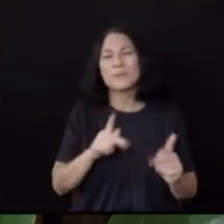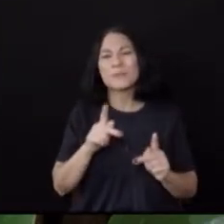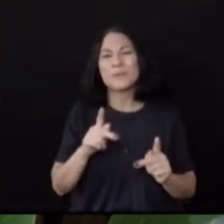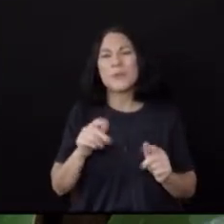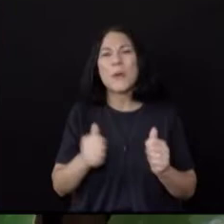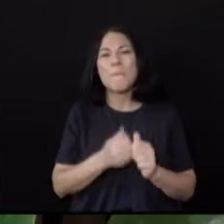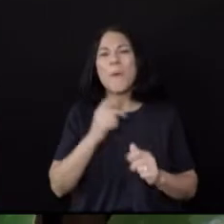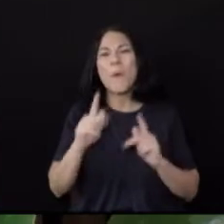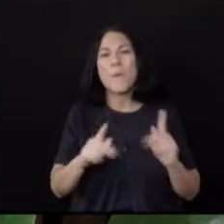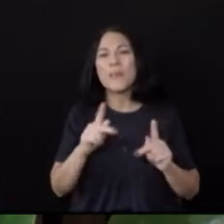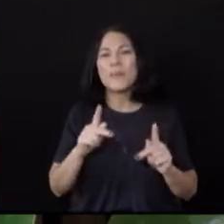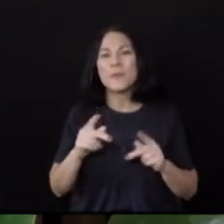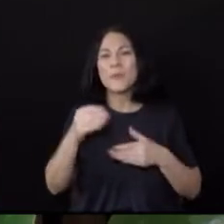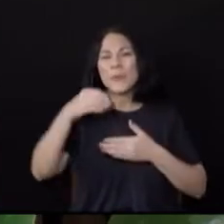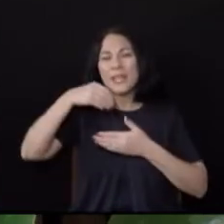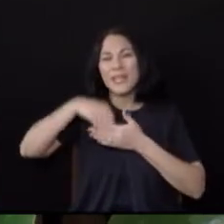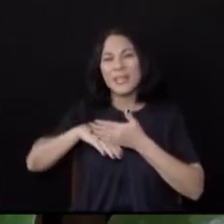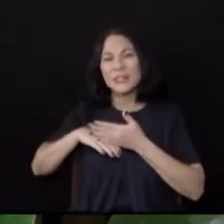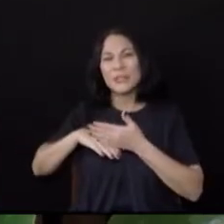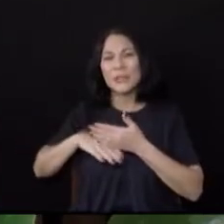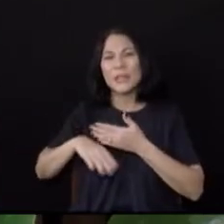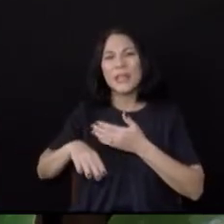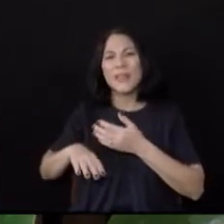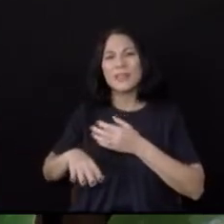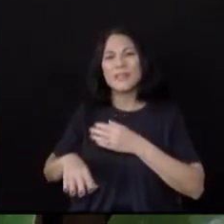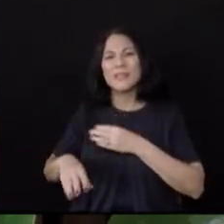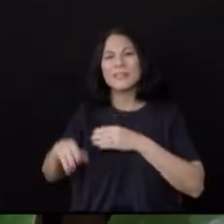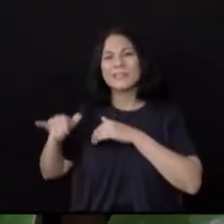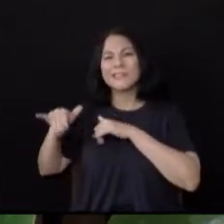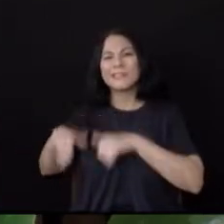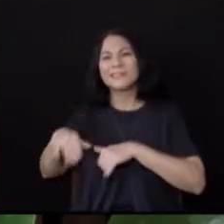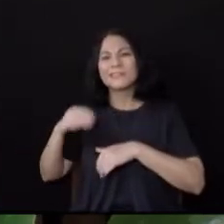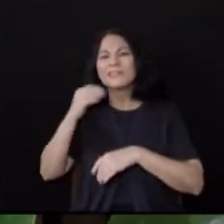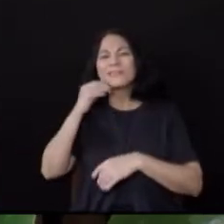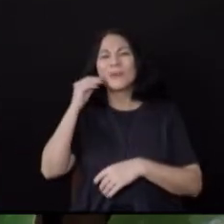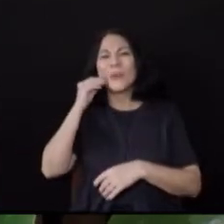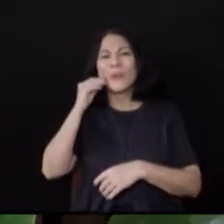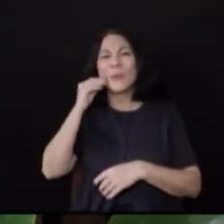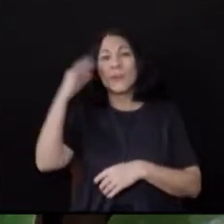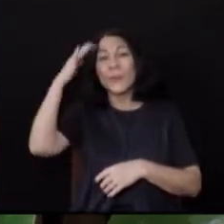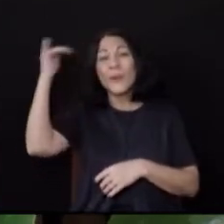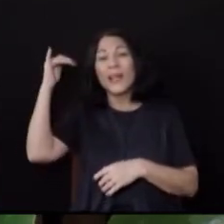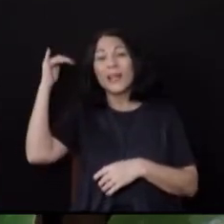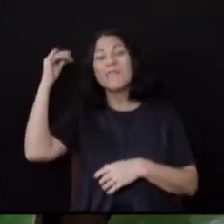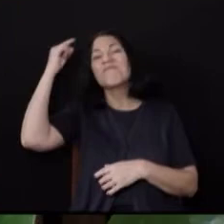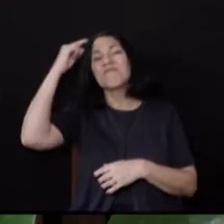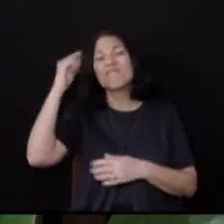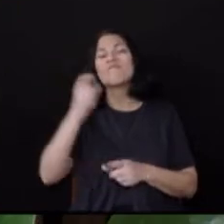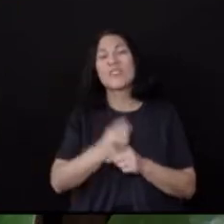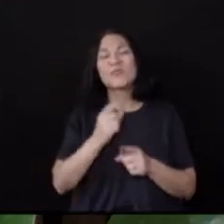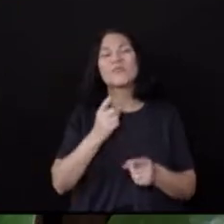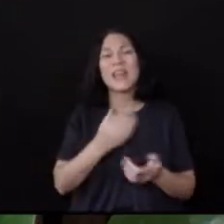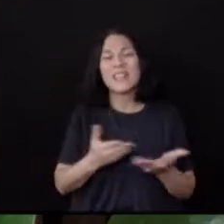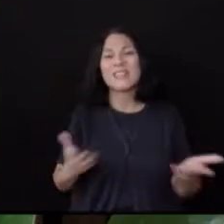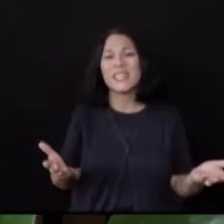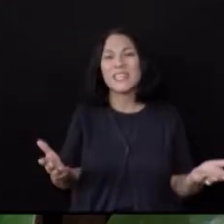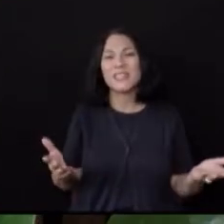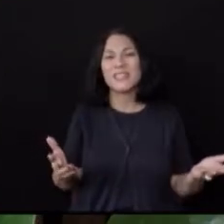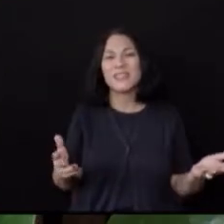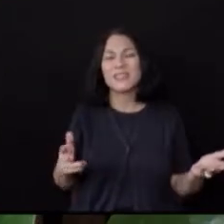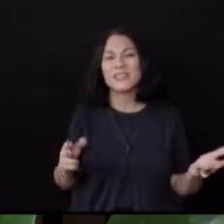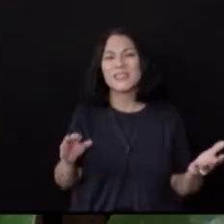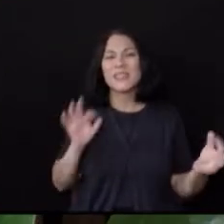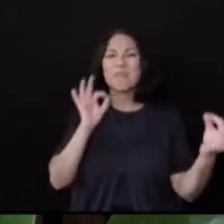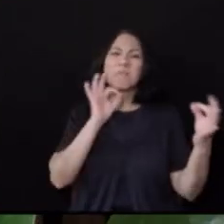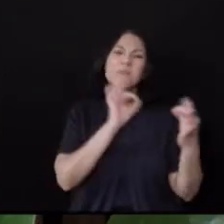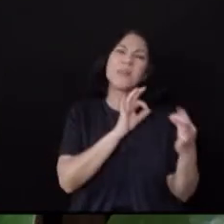people entered into shelter at home because they felt like it was the right thing. We heard from experts from all walks of